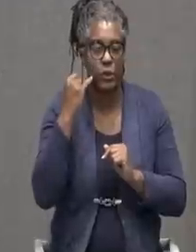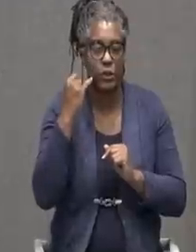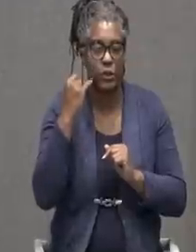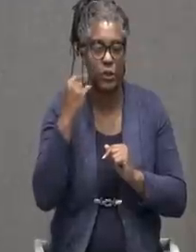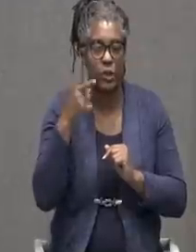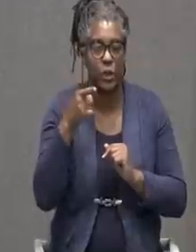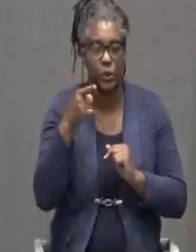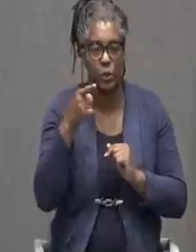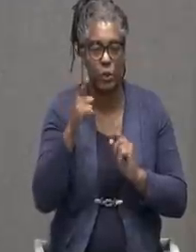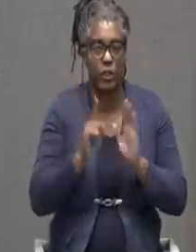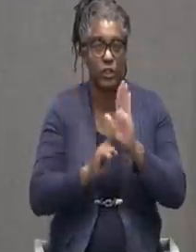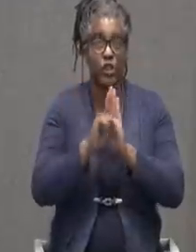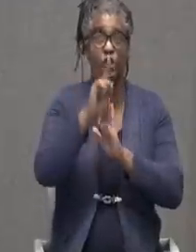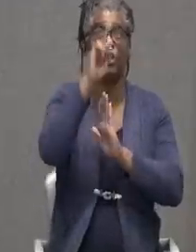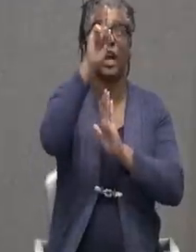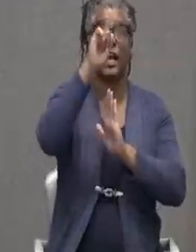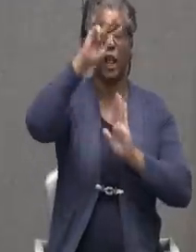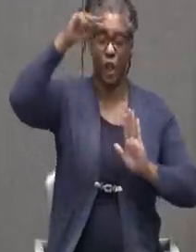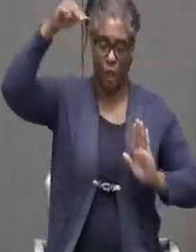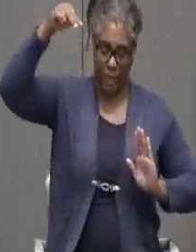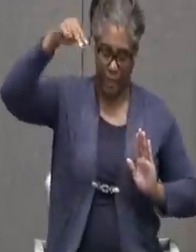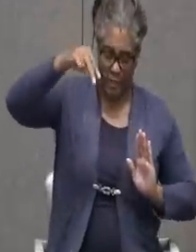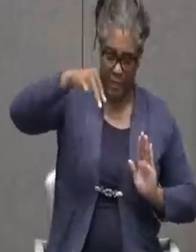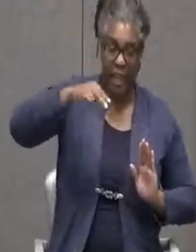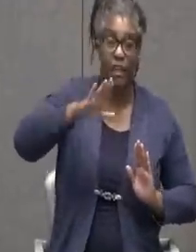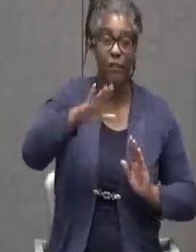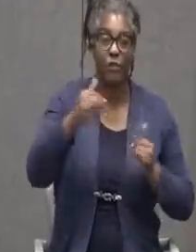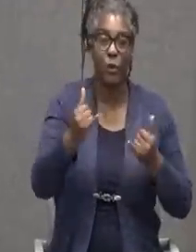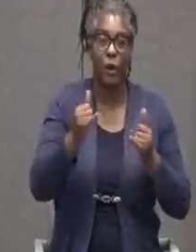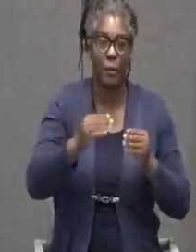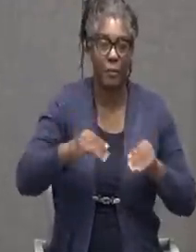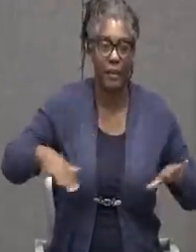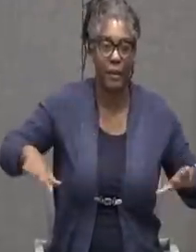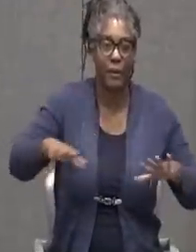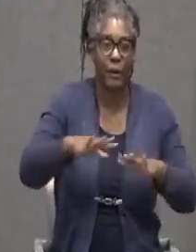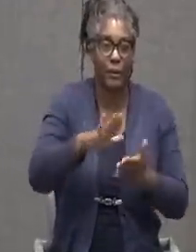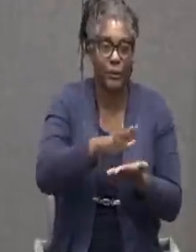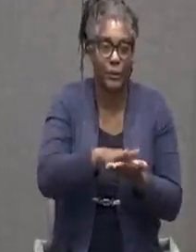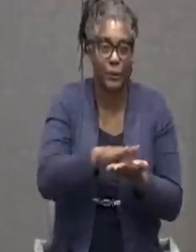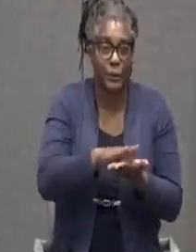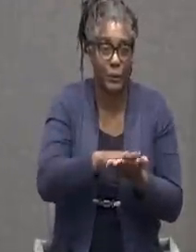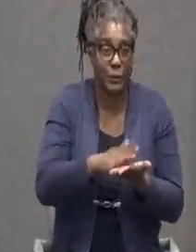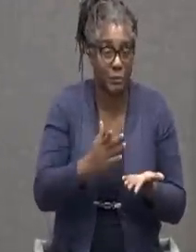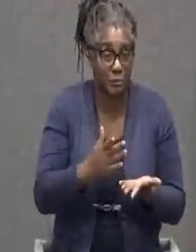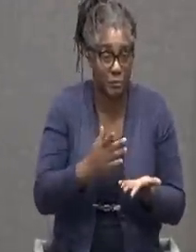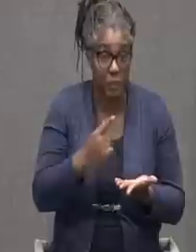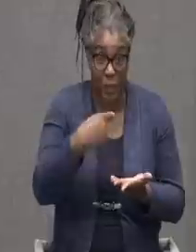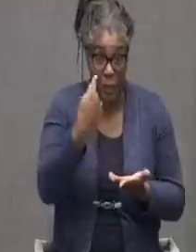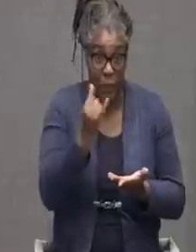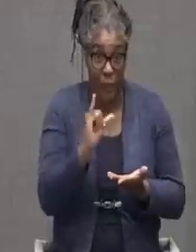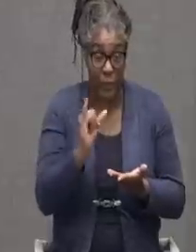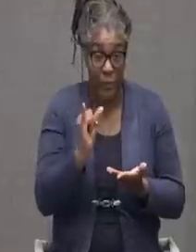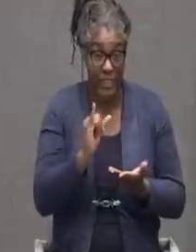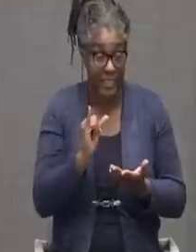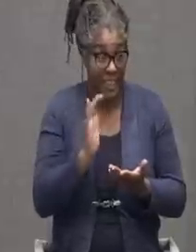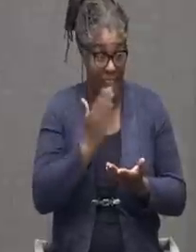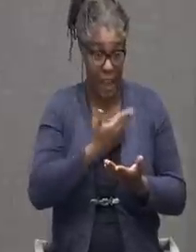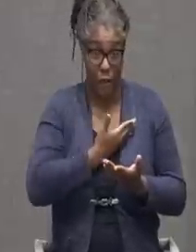look like? Would it look anything like our playground here? Is that dry